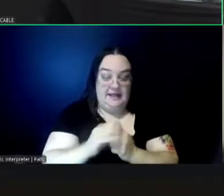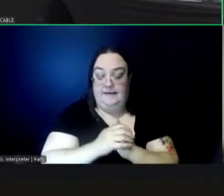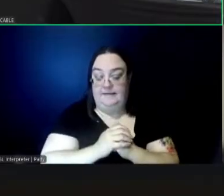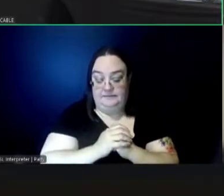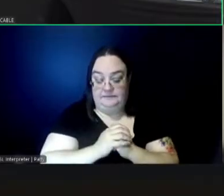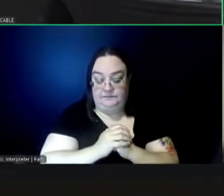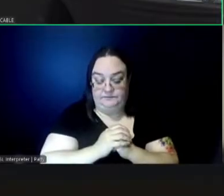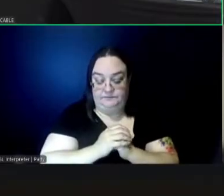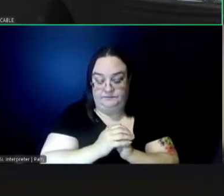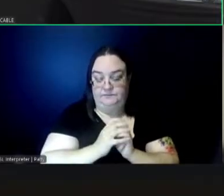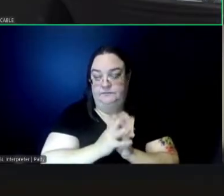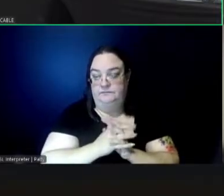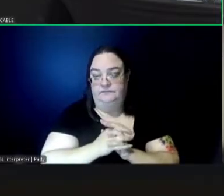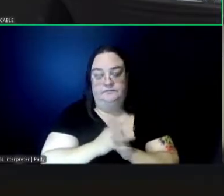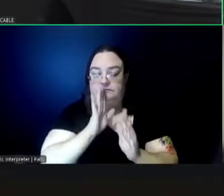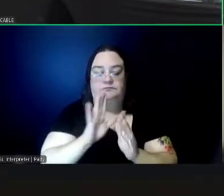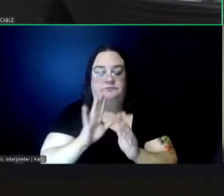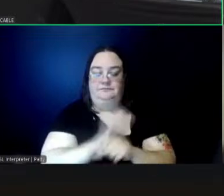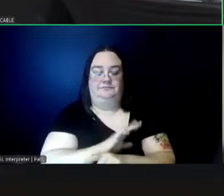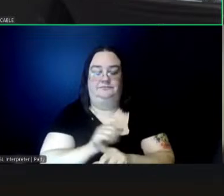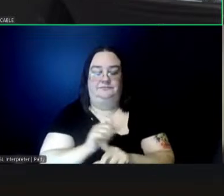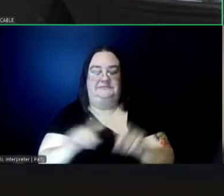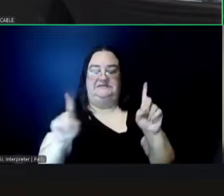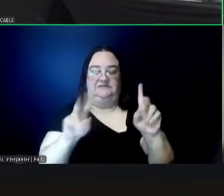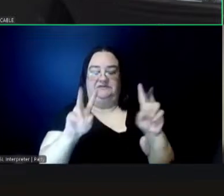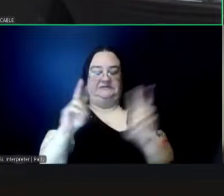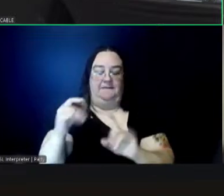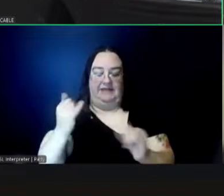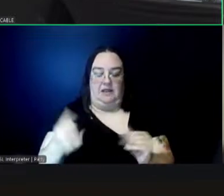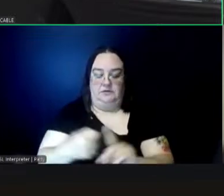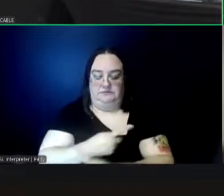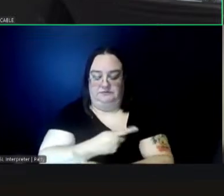well, completely different topic. The